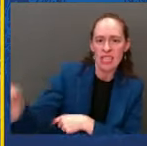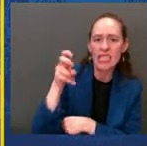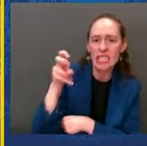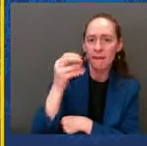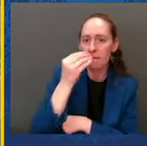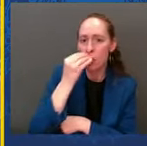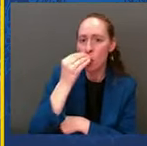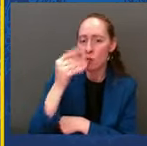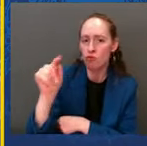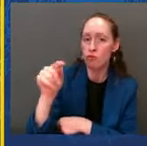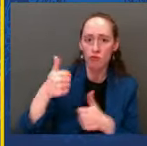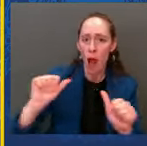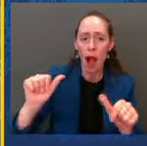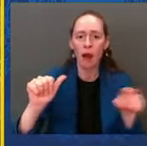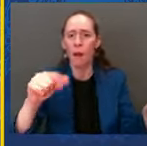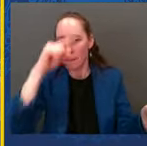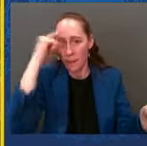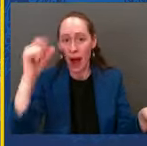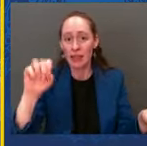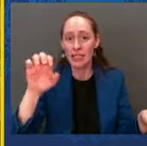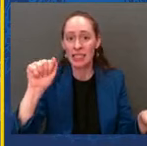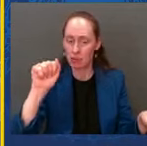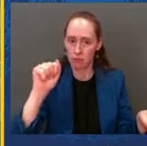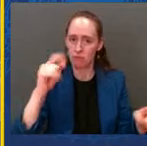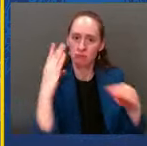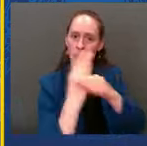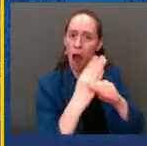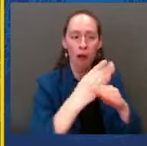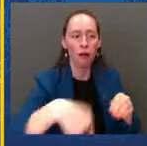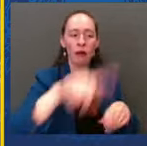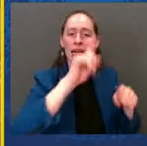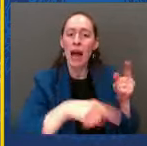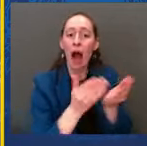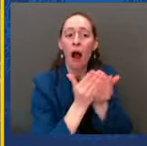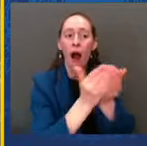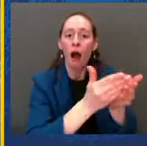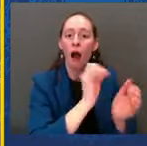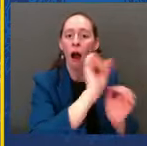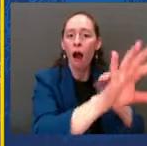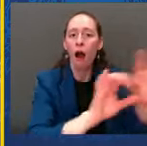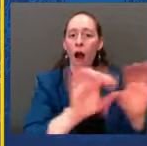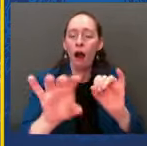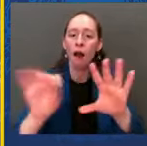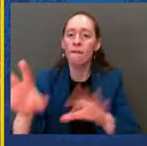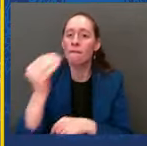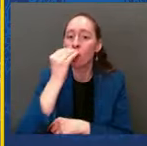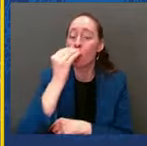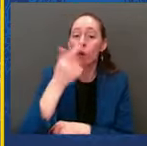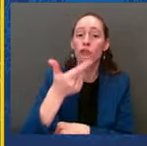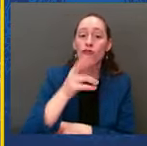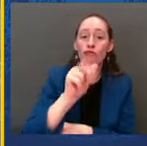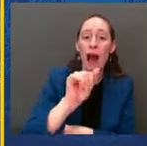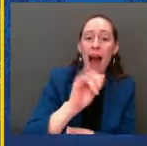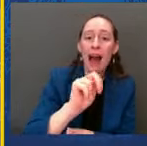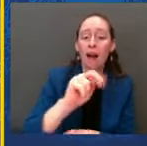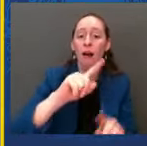grain, exacerbating the global food crisis that hit developing nations in Africa especially